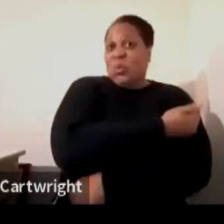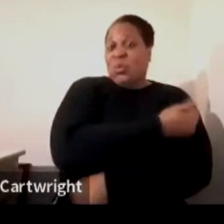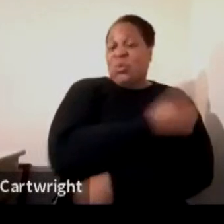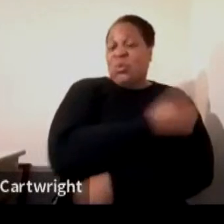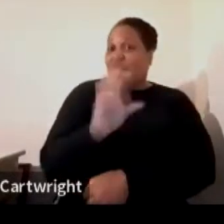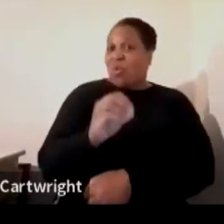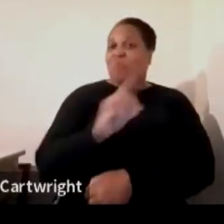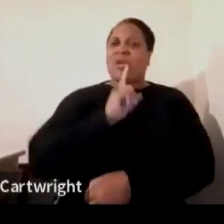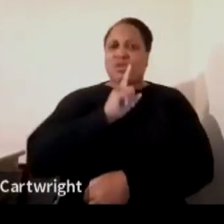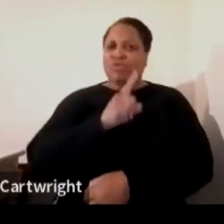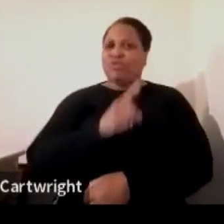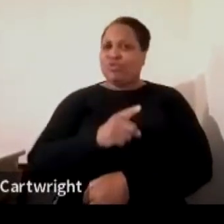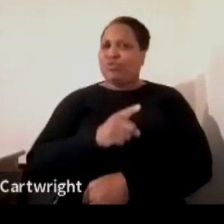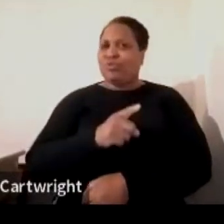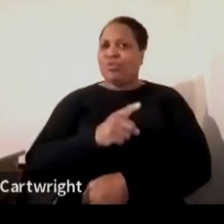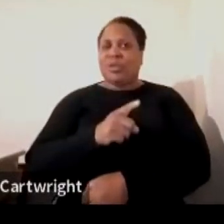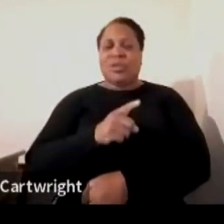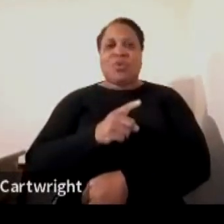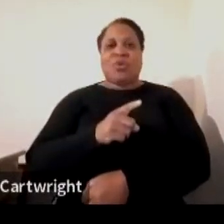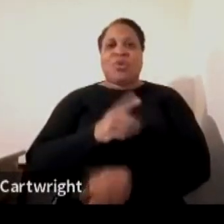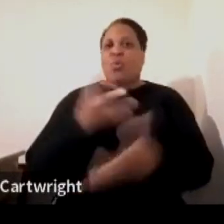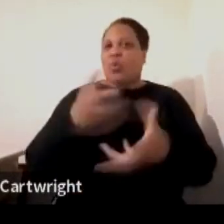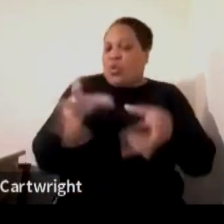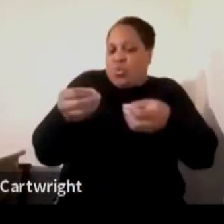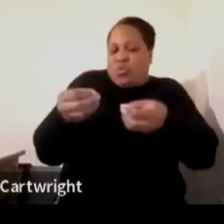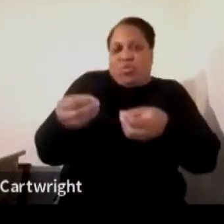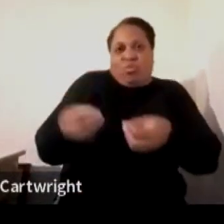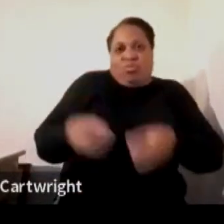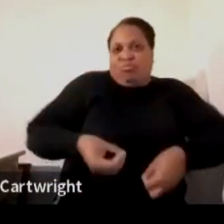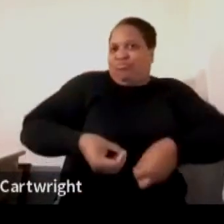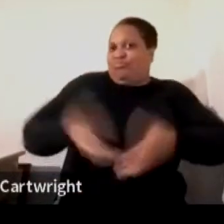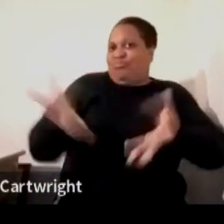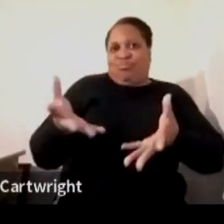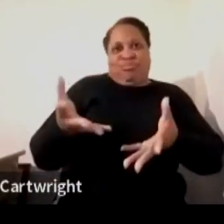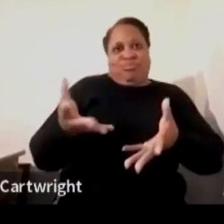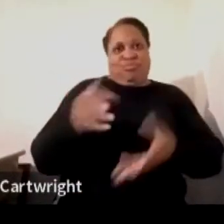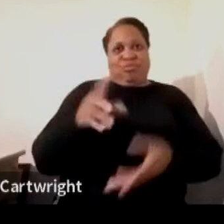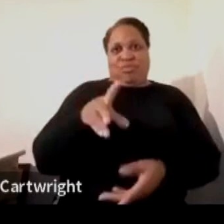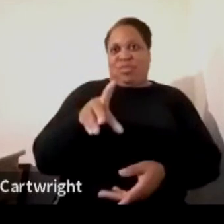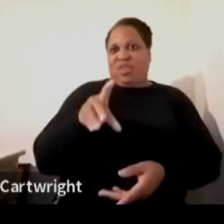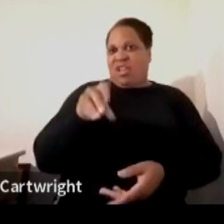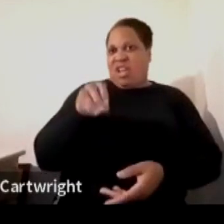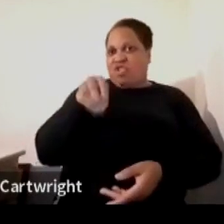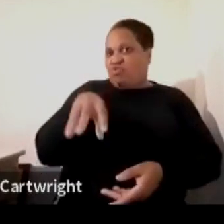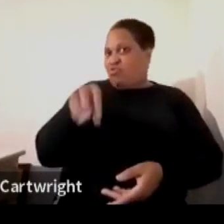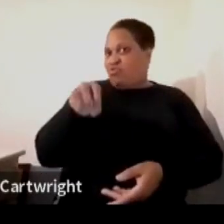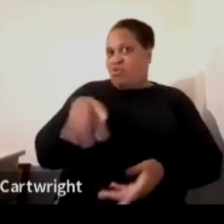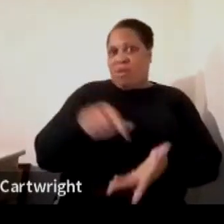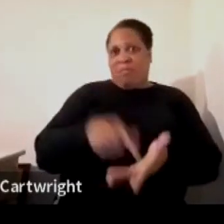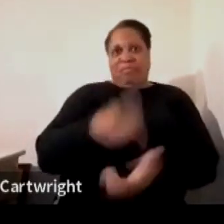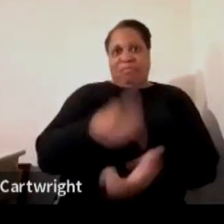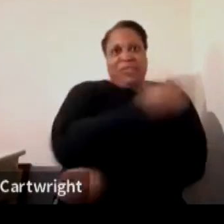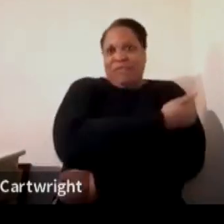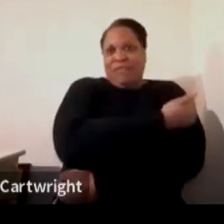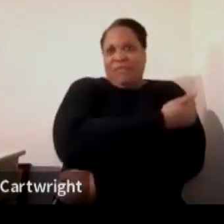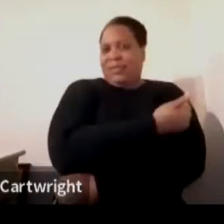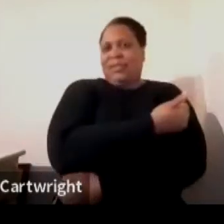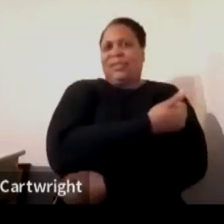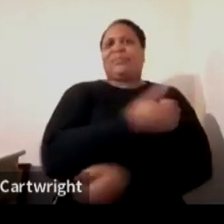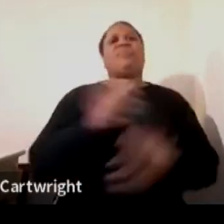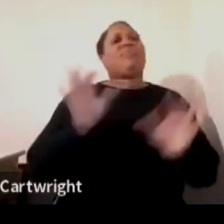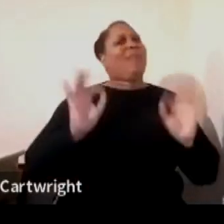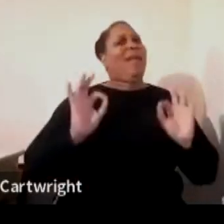sure that not a drop of this precious commodity is wasted. Excellent. Thank you. Thank you very